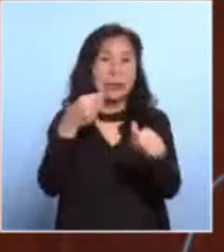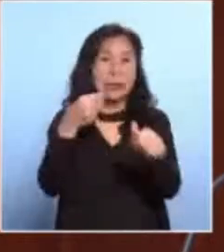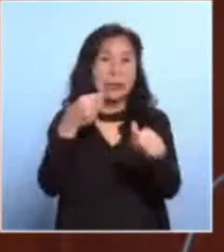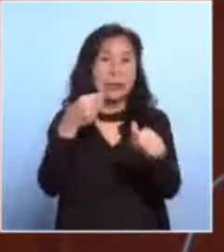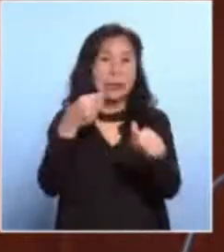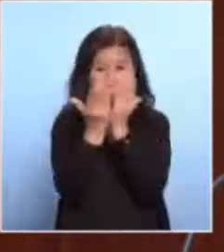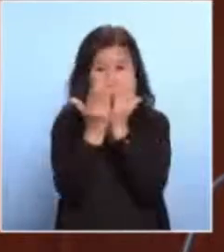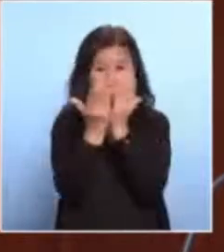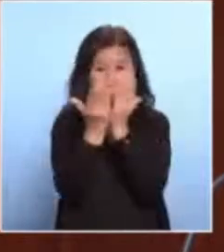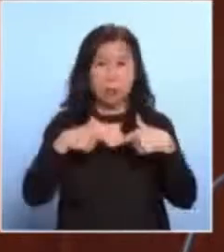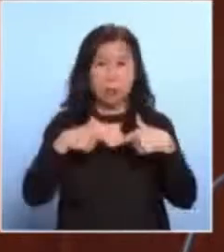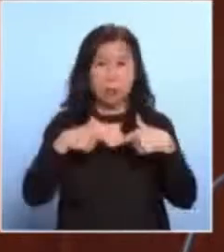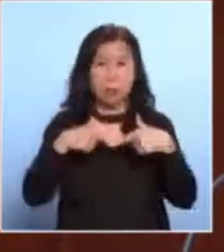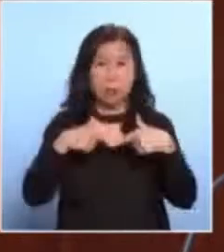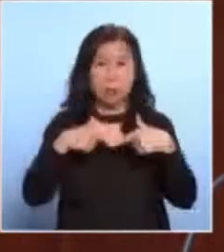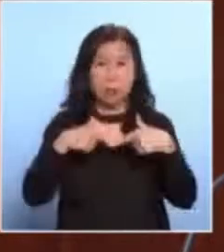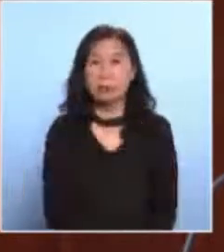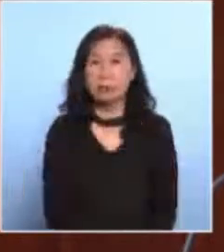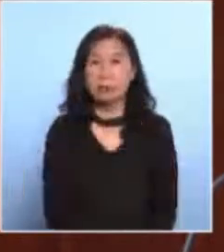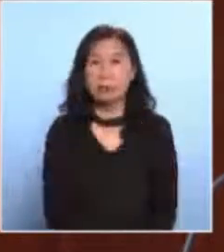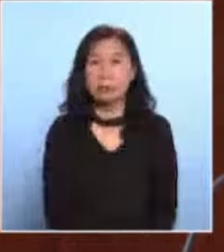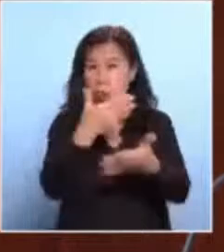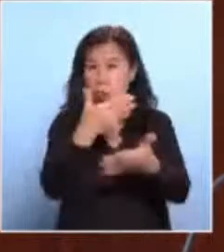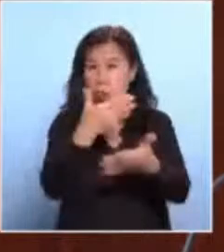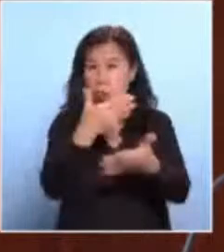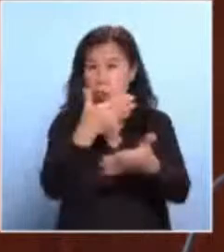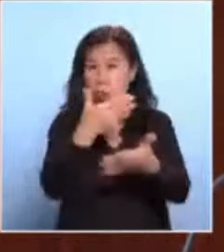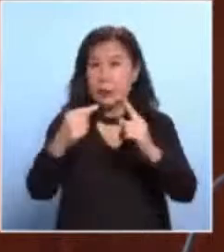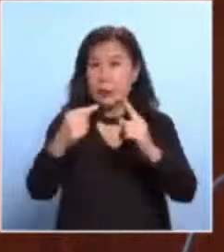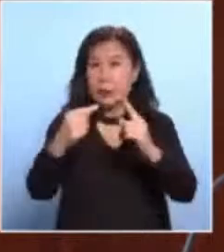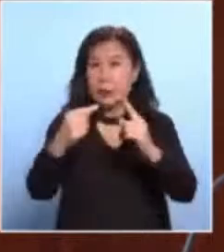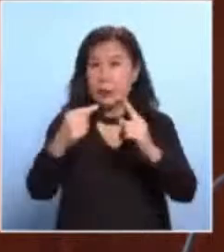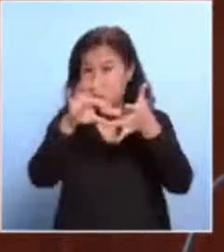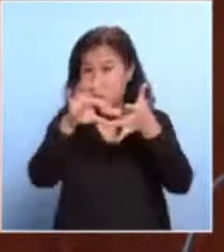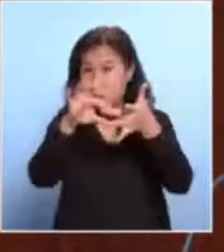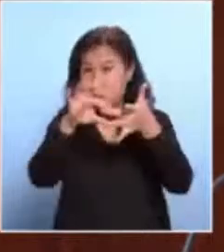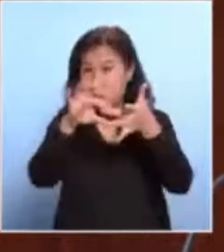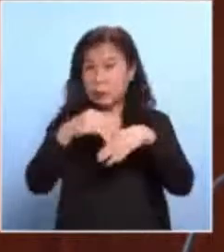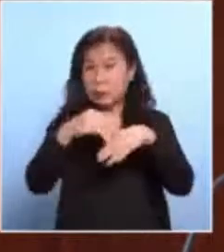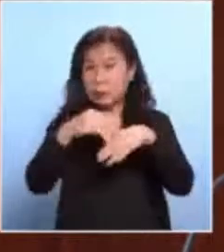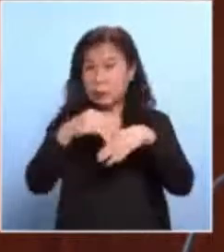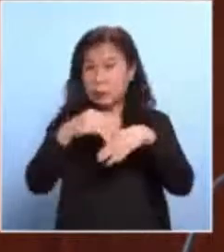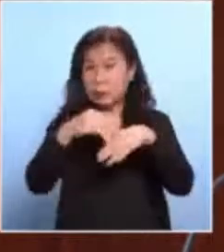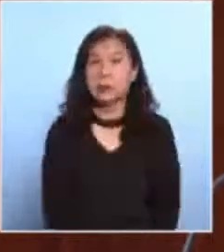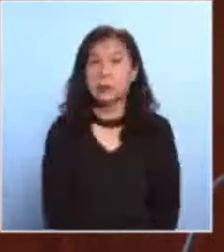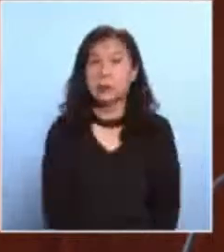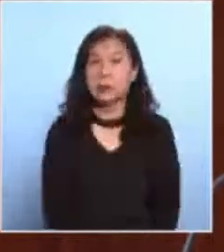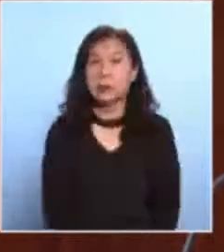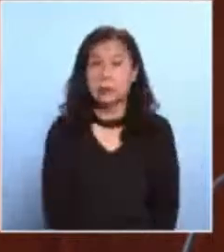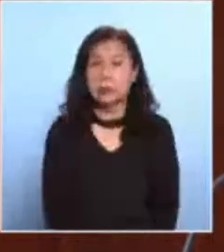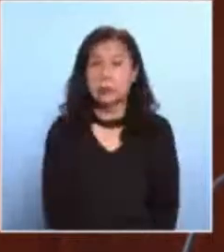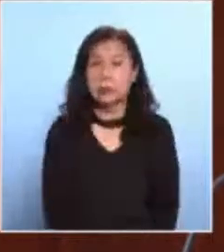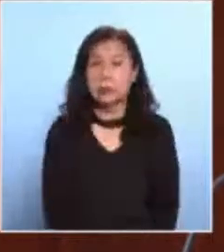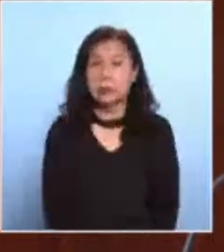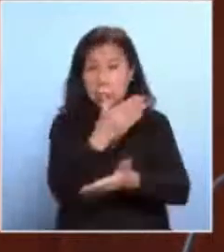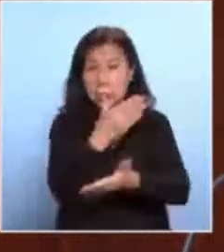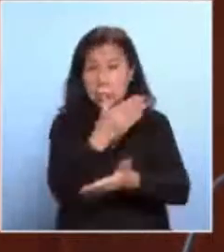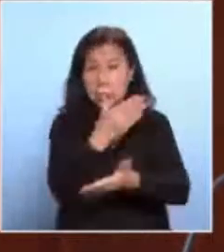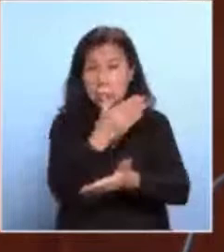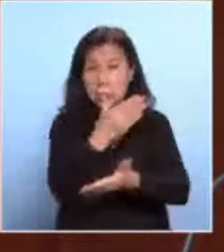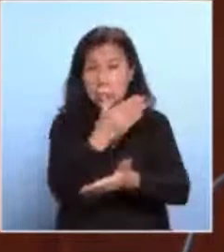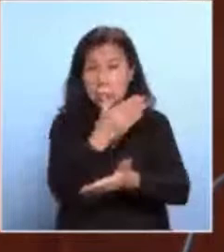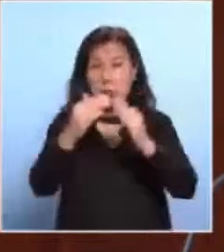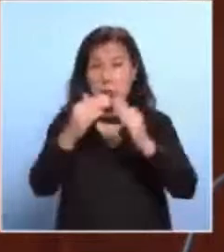training services. Given the aging of users of RCHDs, the government will increase